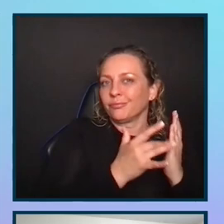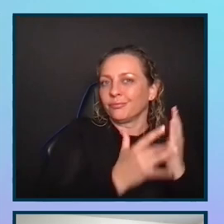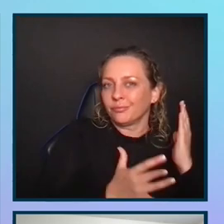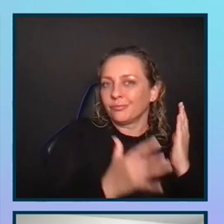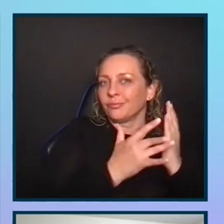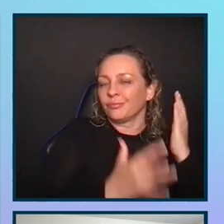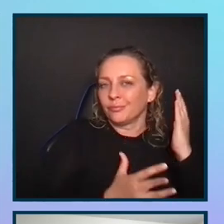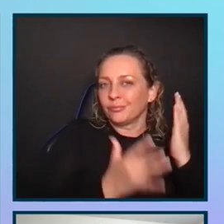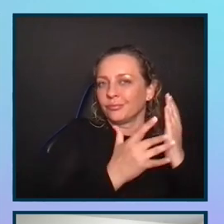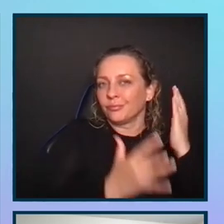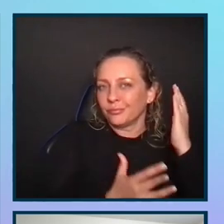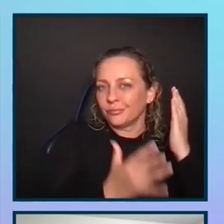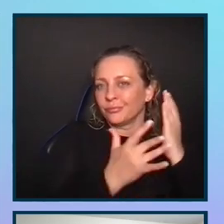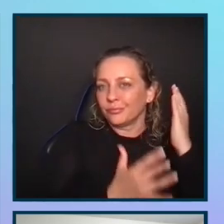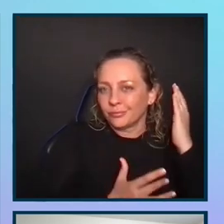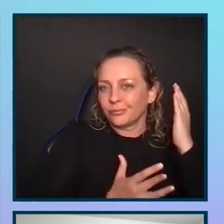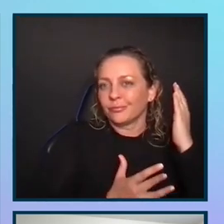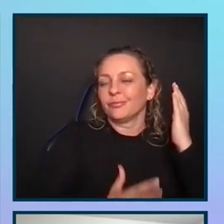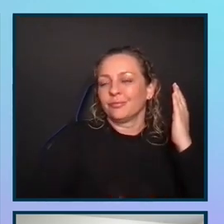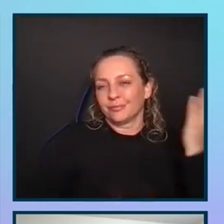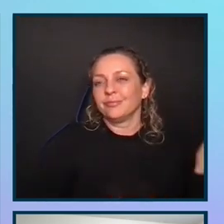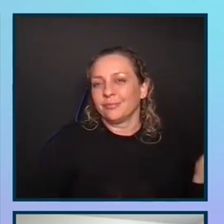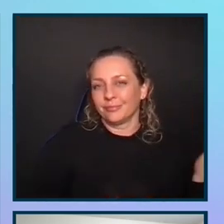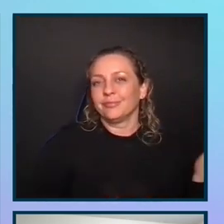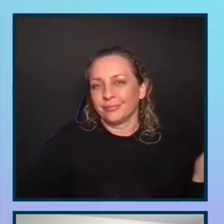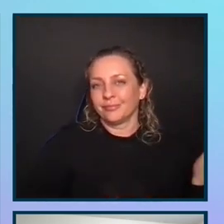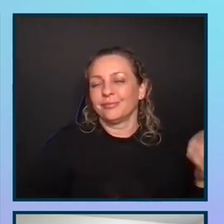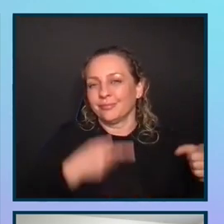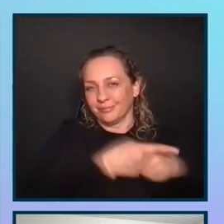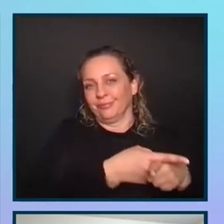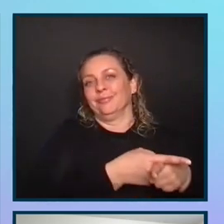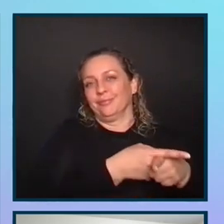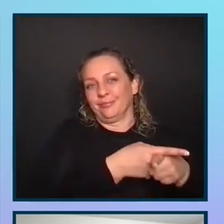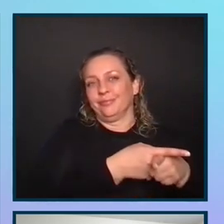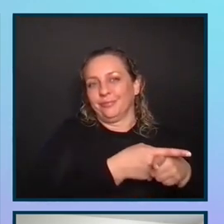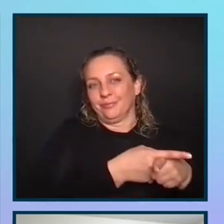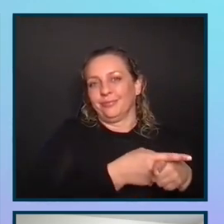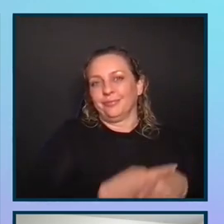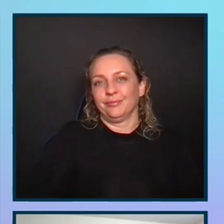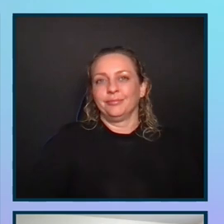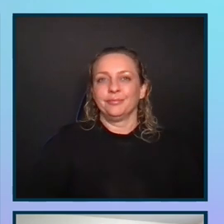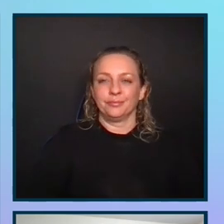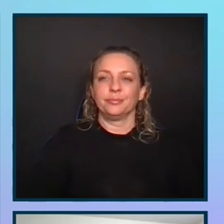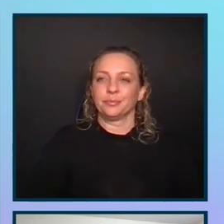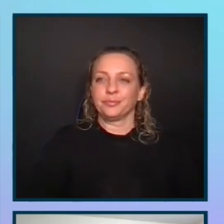accessibility interface, close accessibility interface, close accessibility interface, button.